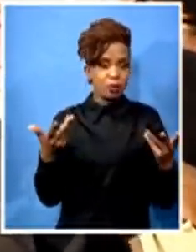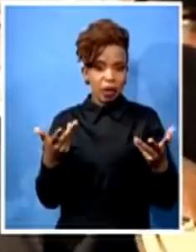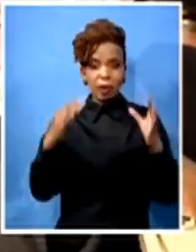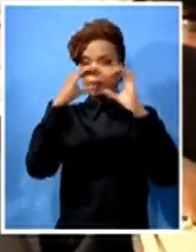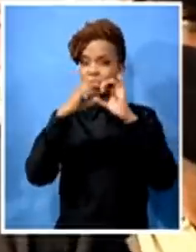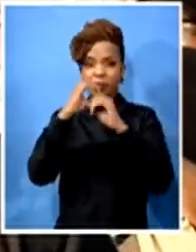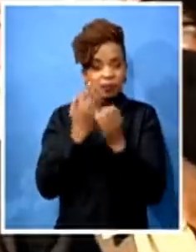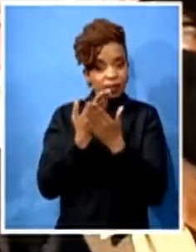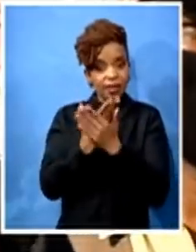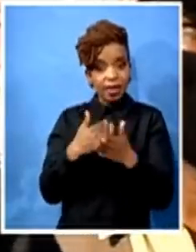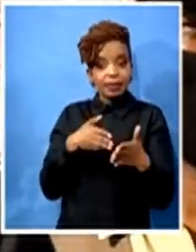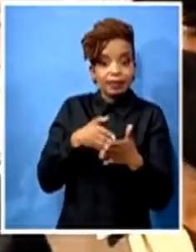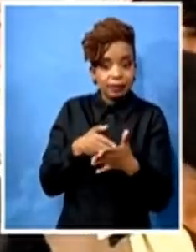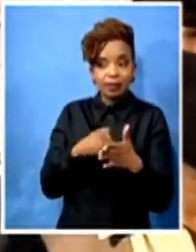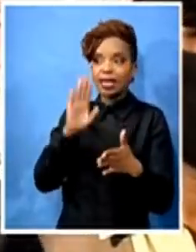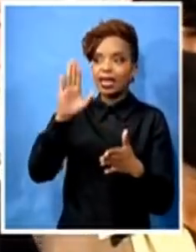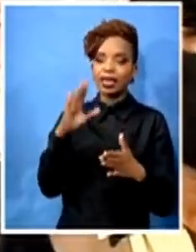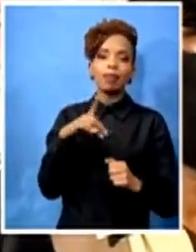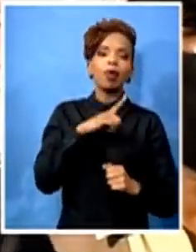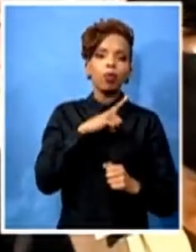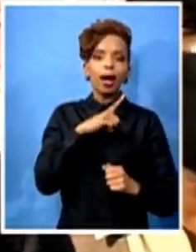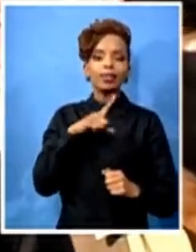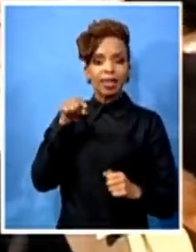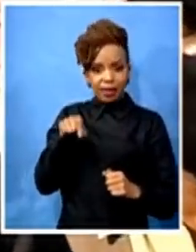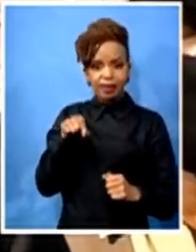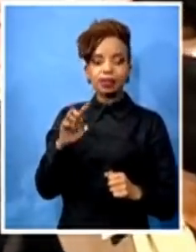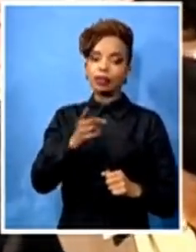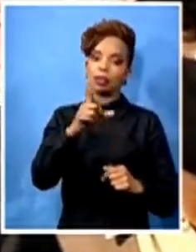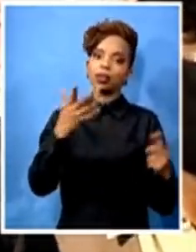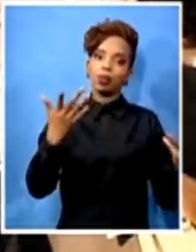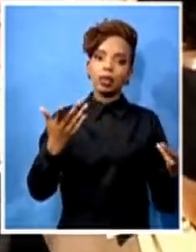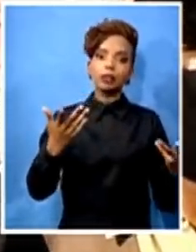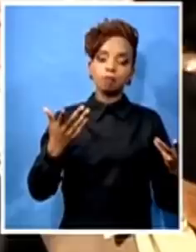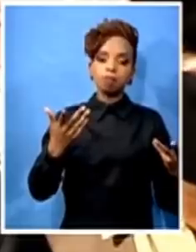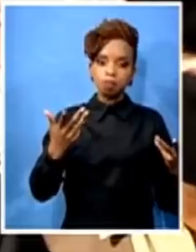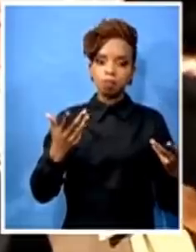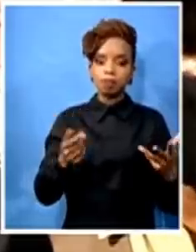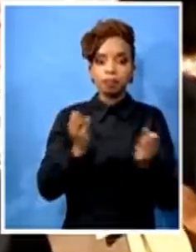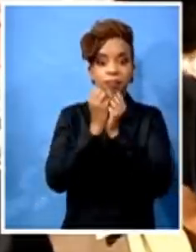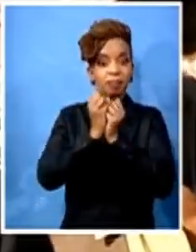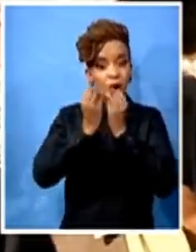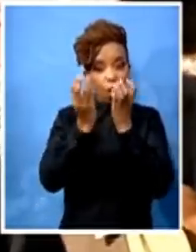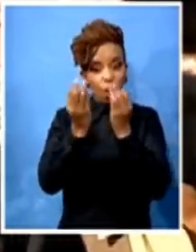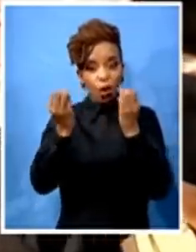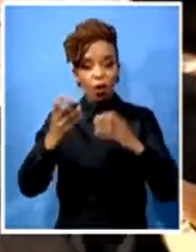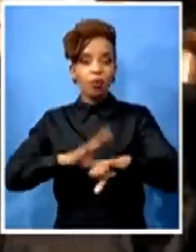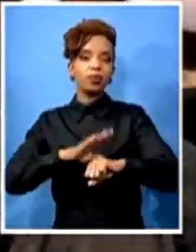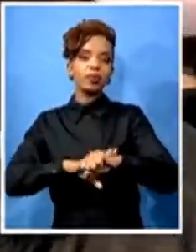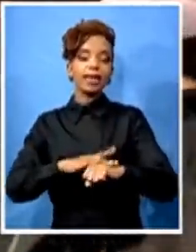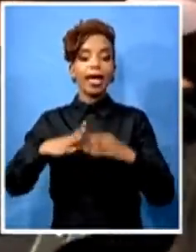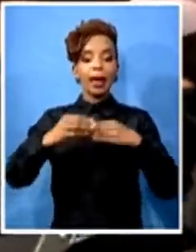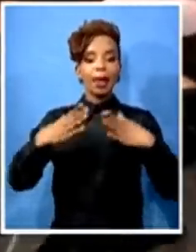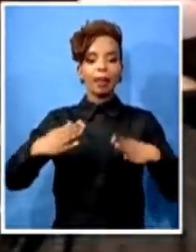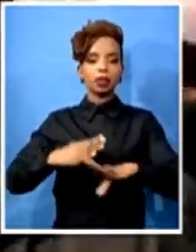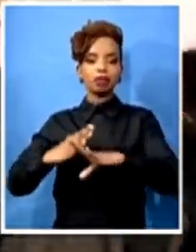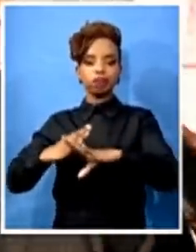of sovereignty that often member states quite are defensive using that policy.